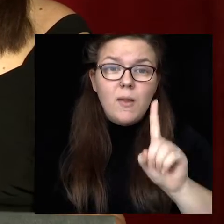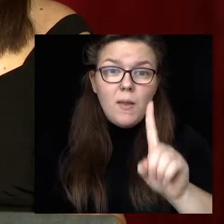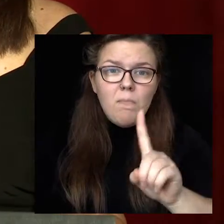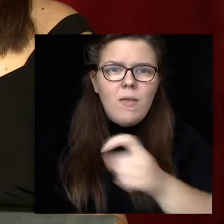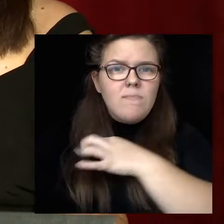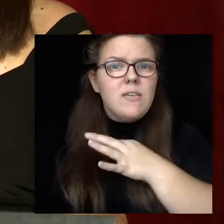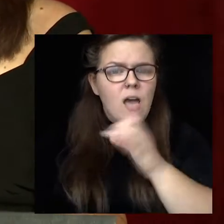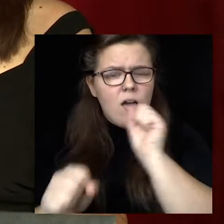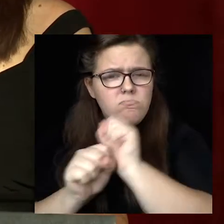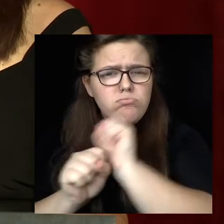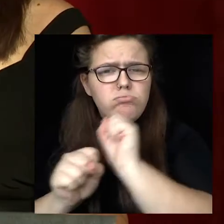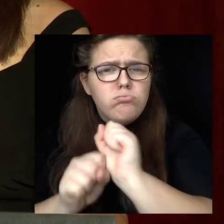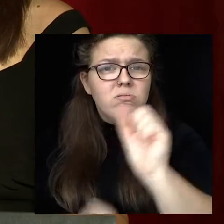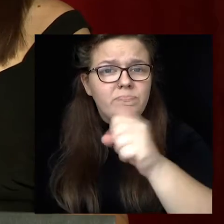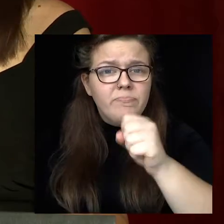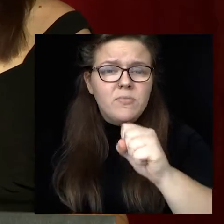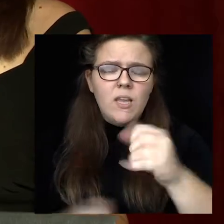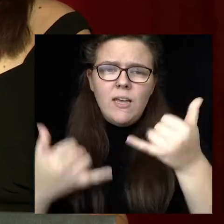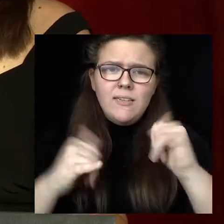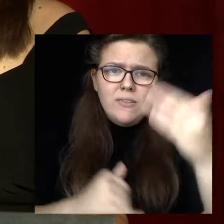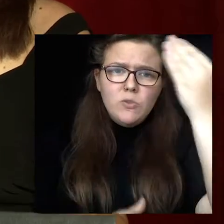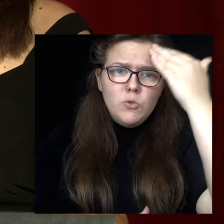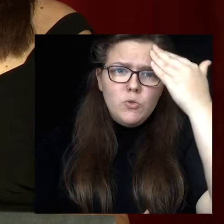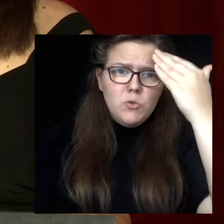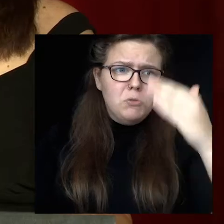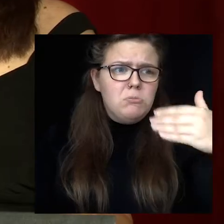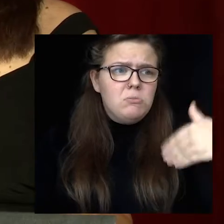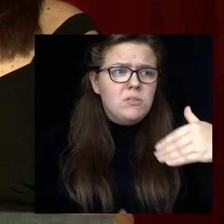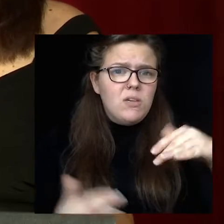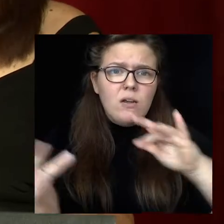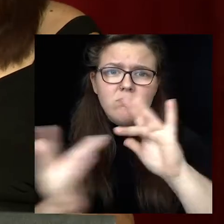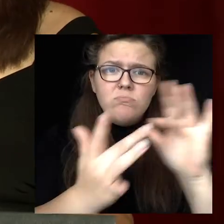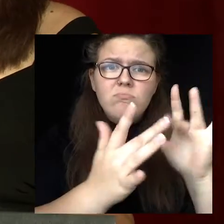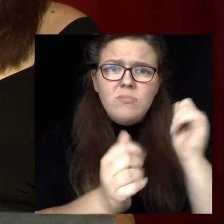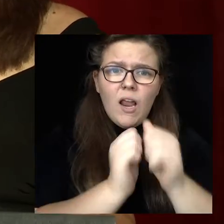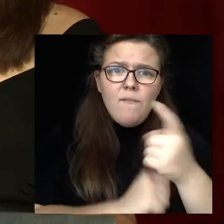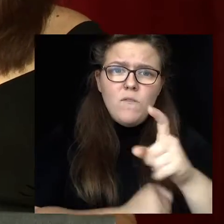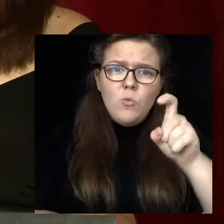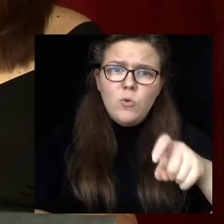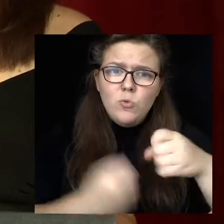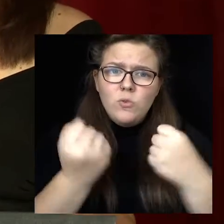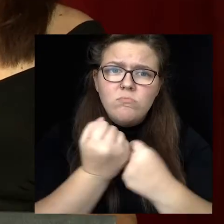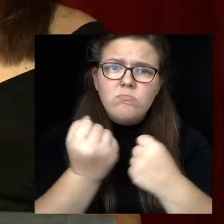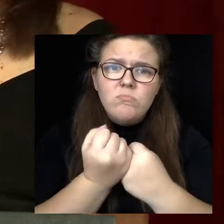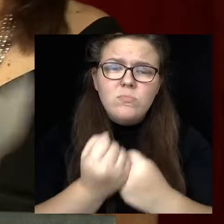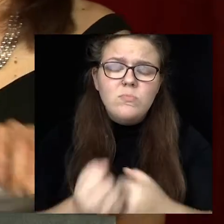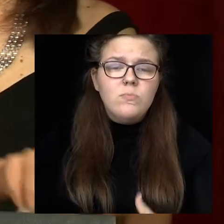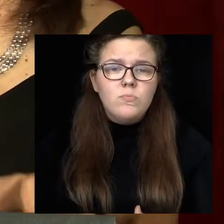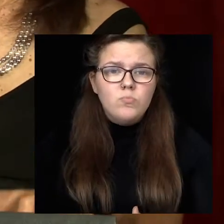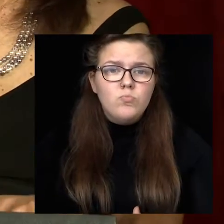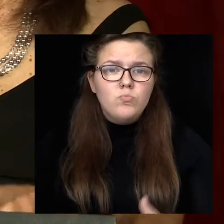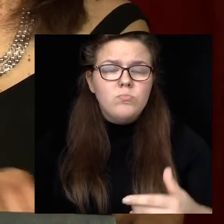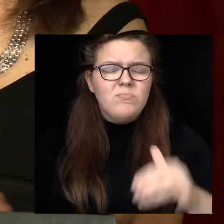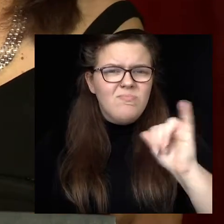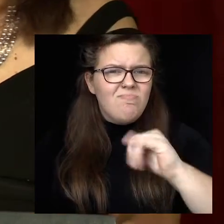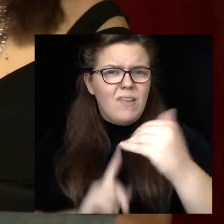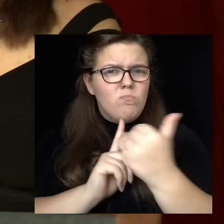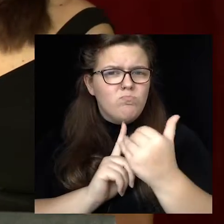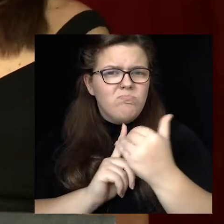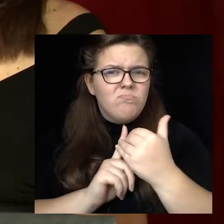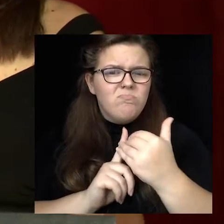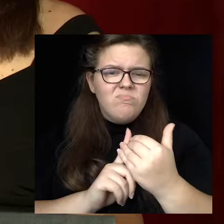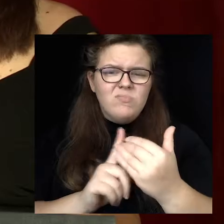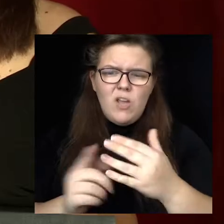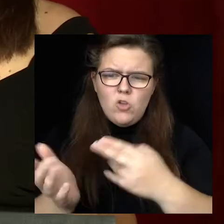our staff worked, we knew we weren't reaching everyone who needed our assistance. We were reminded of